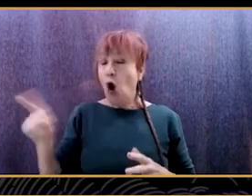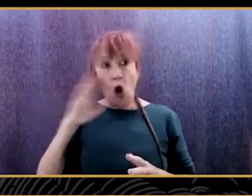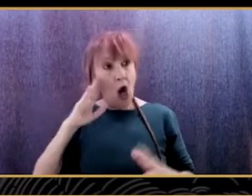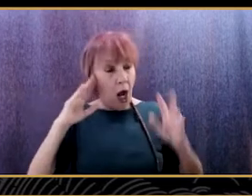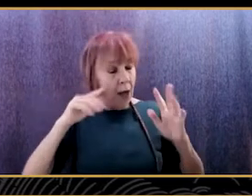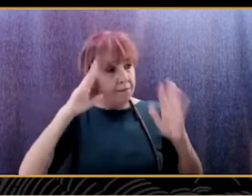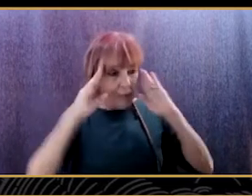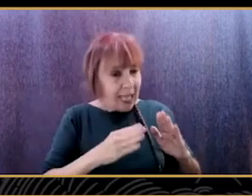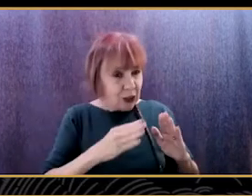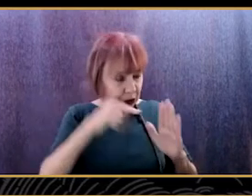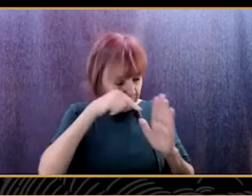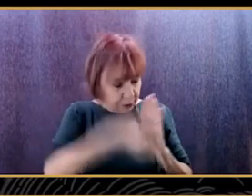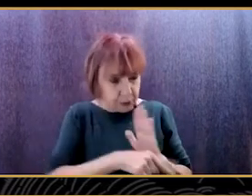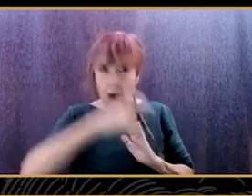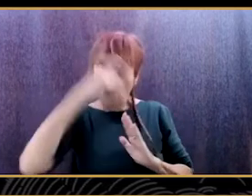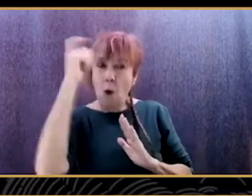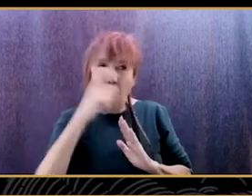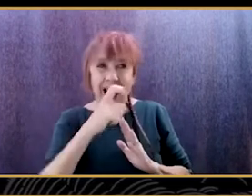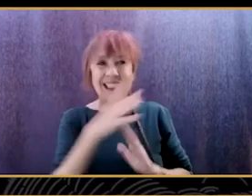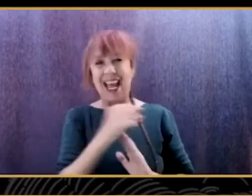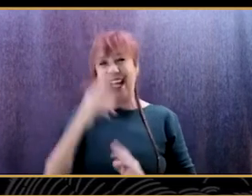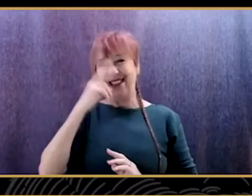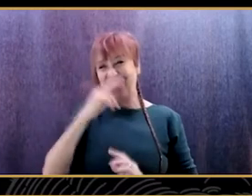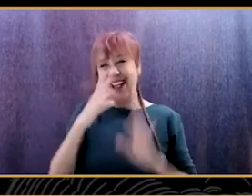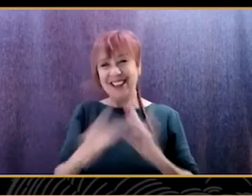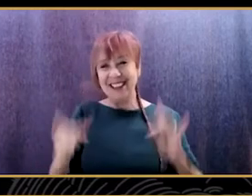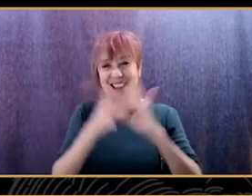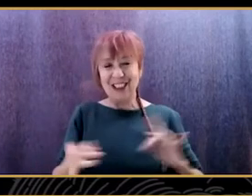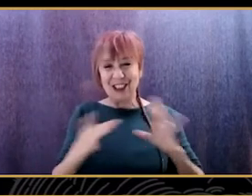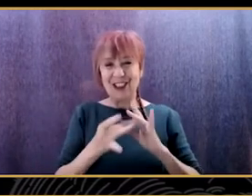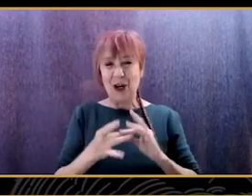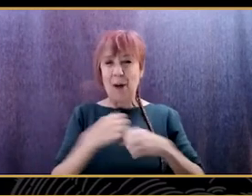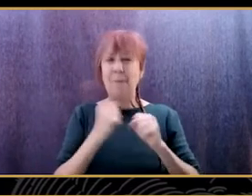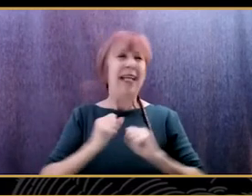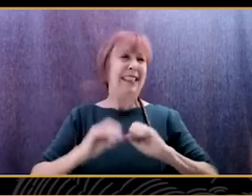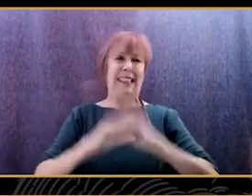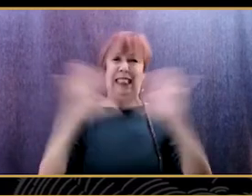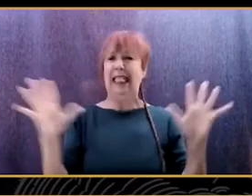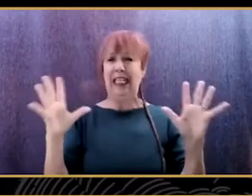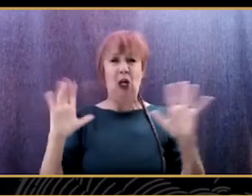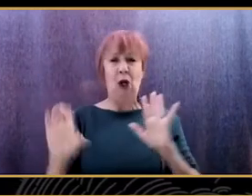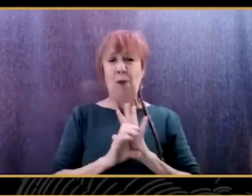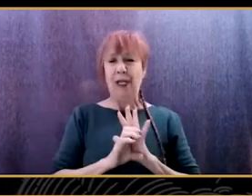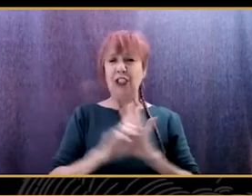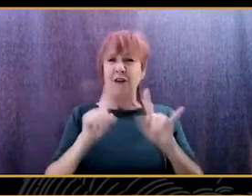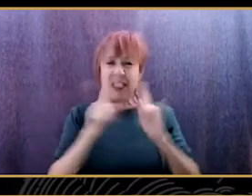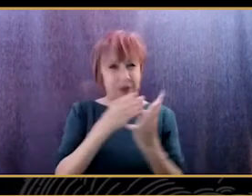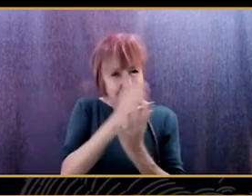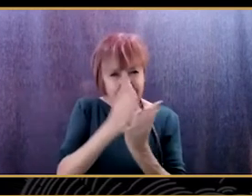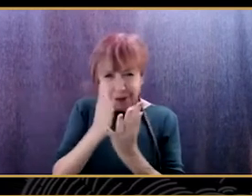detail alongside playful anecdotes creates the fullest picture to date of Jacob's many facets and passions,